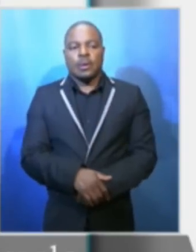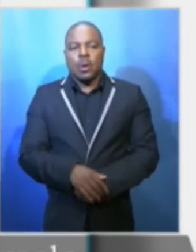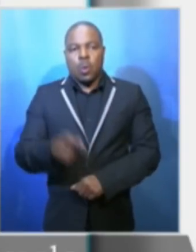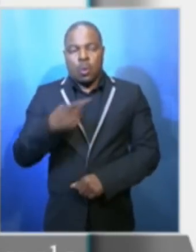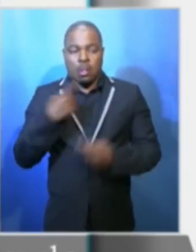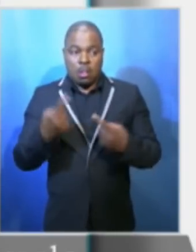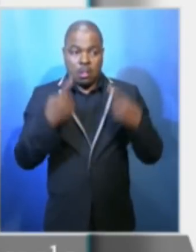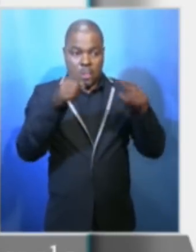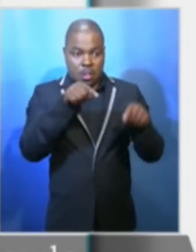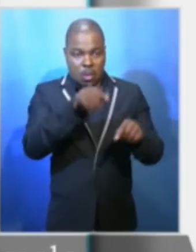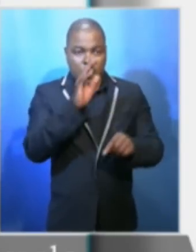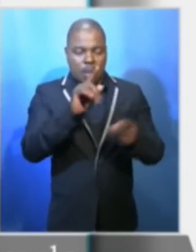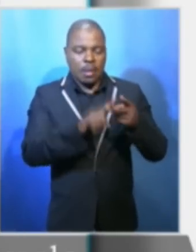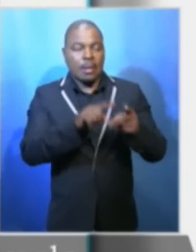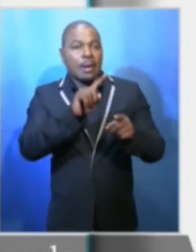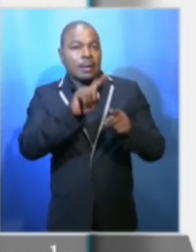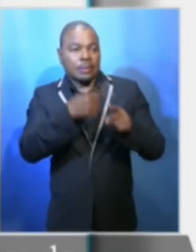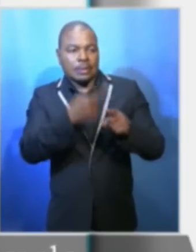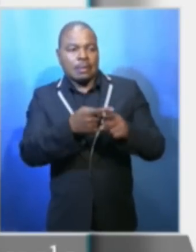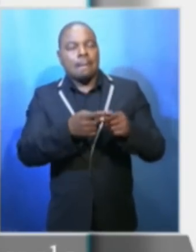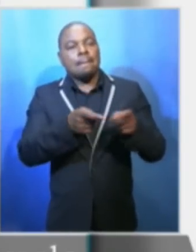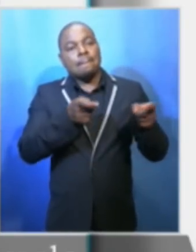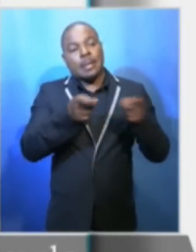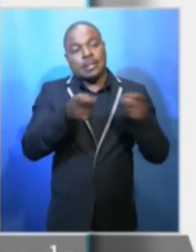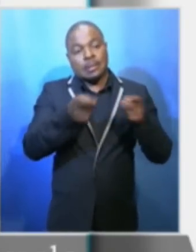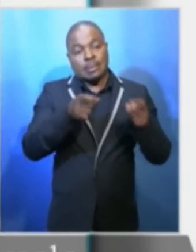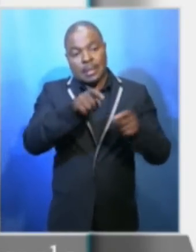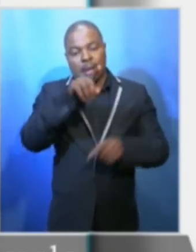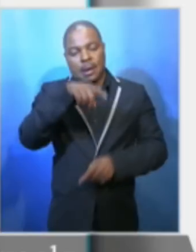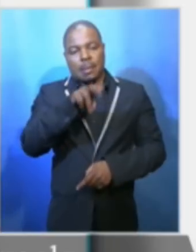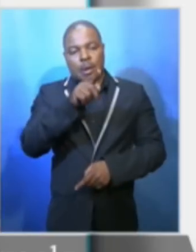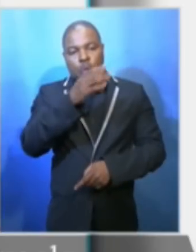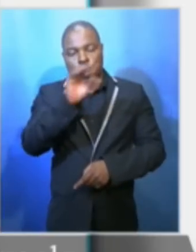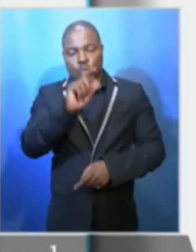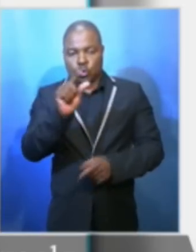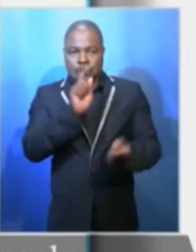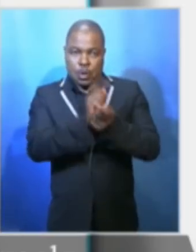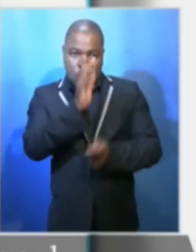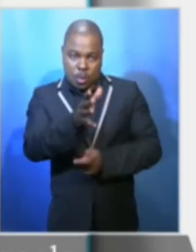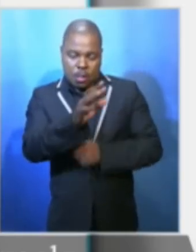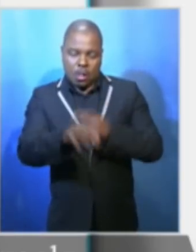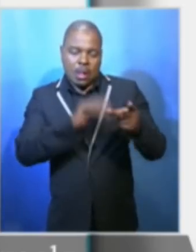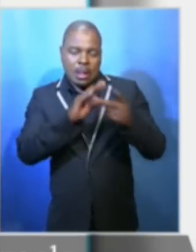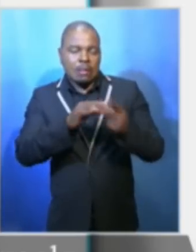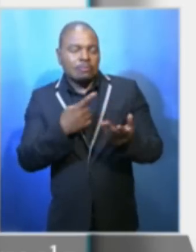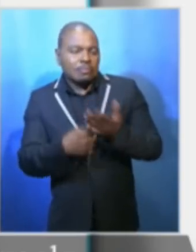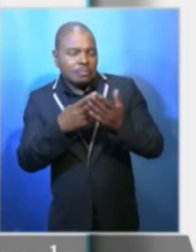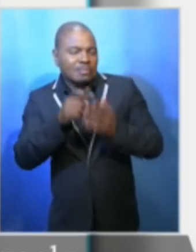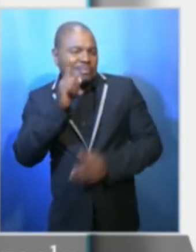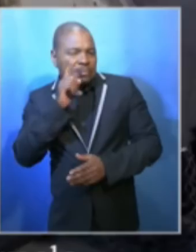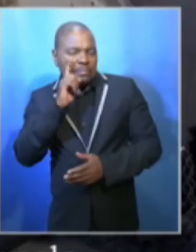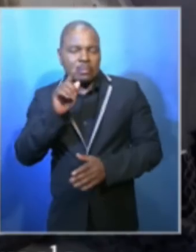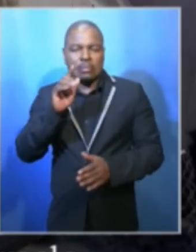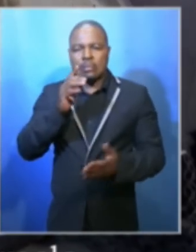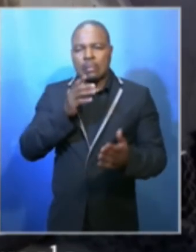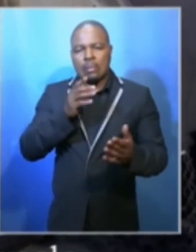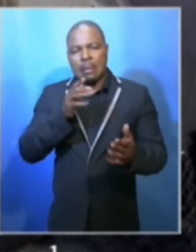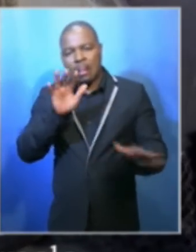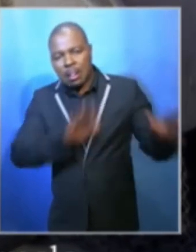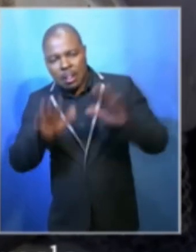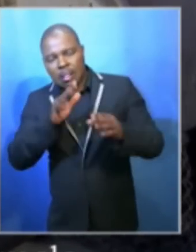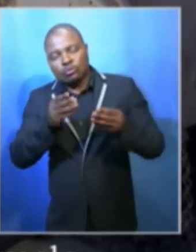executive management of Patco soon to discuss and explore ways to minimize disruption to the bus service. Setlamo